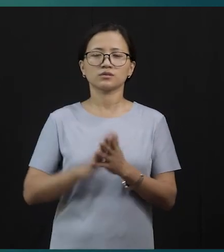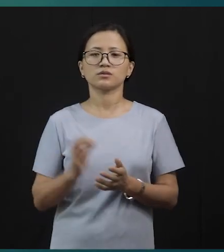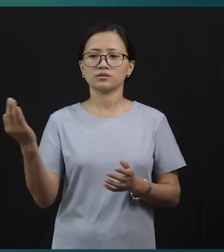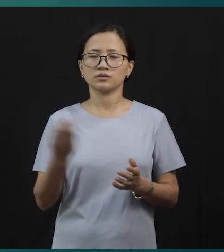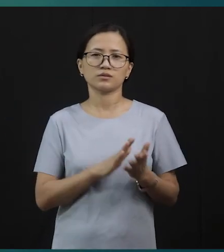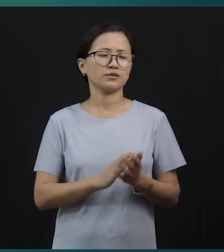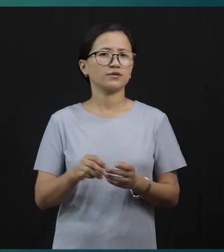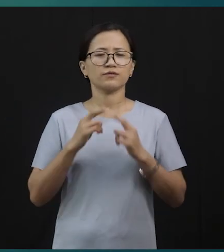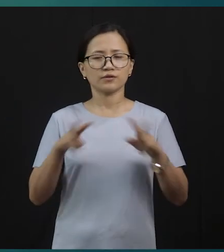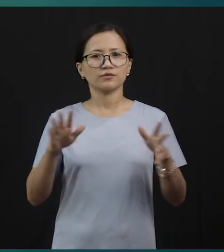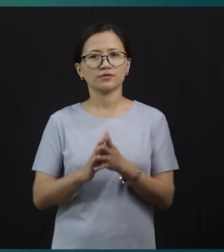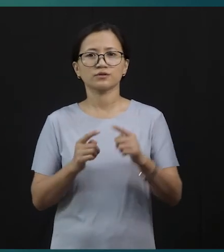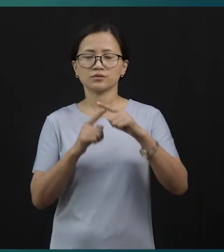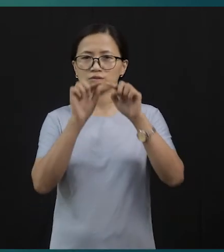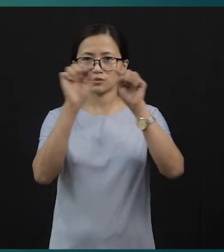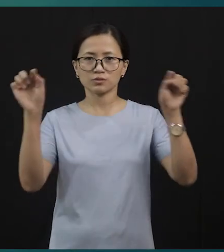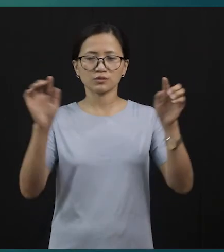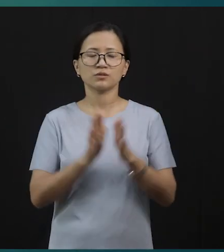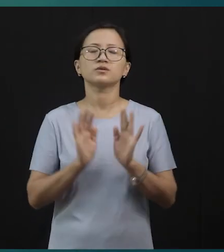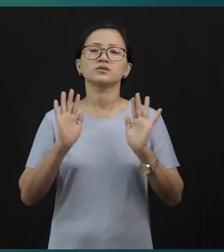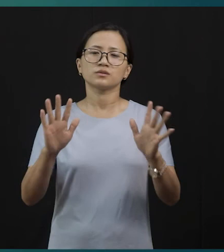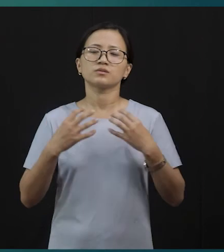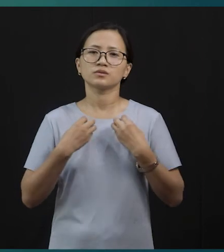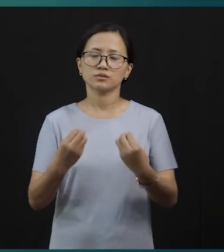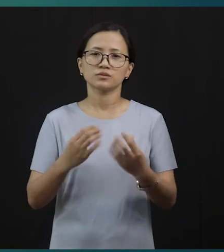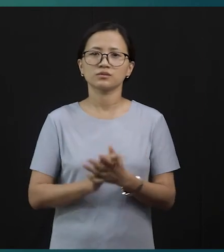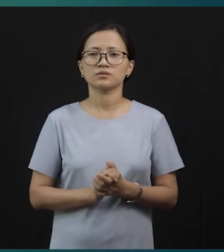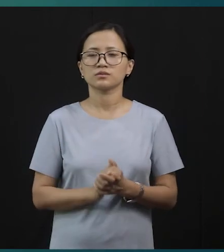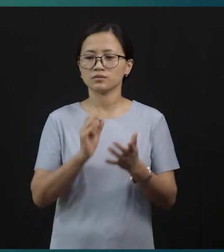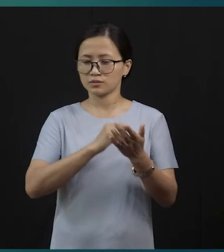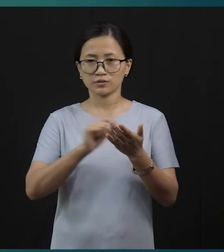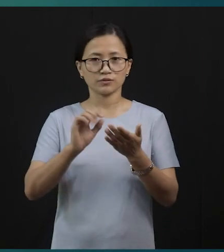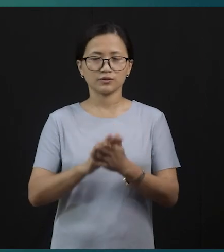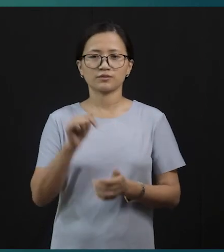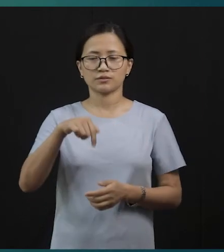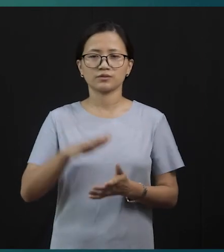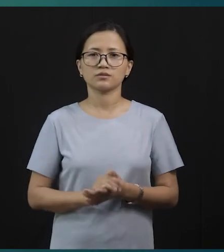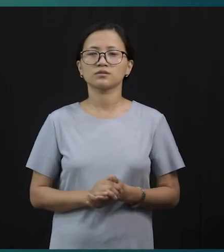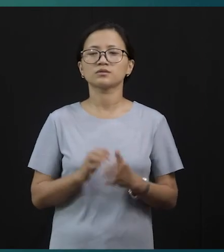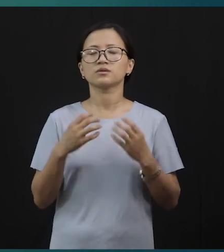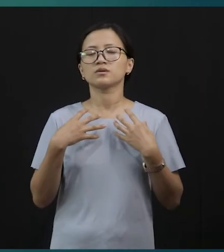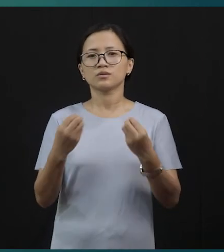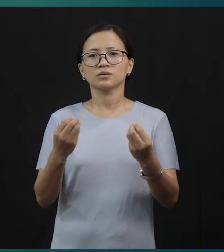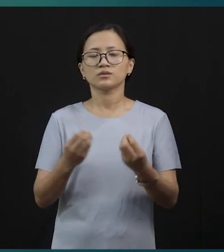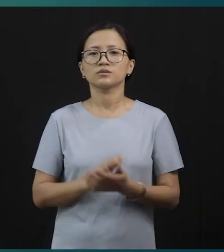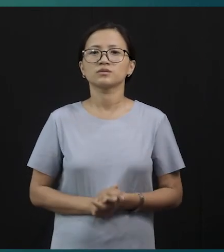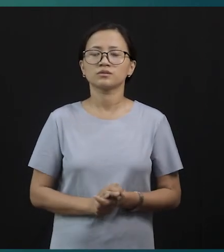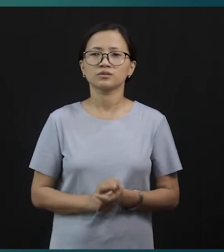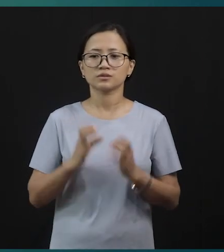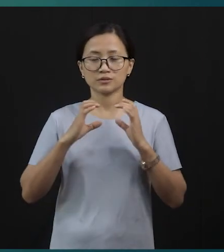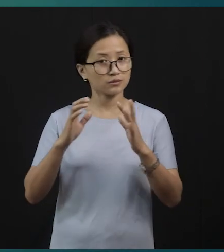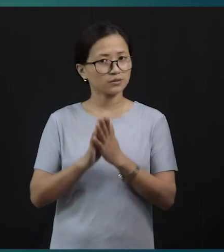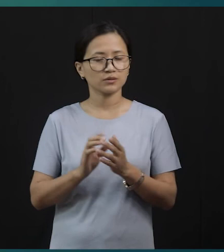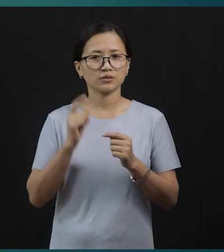you with another very, very interesting topic. I want you to be there. I cannot reveal that right now. So until then, I want you all to be sincere